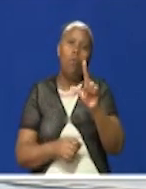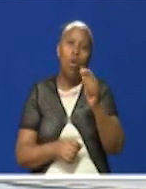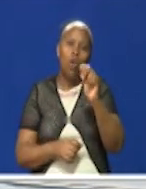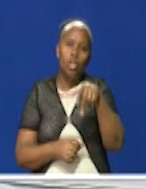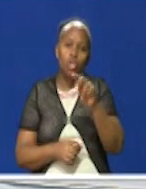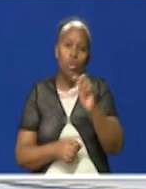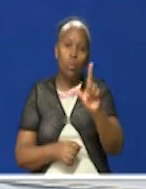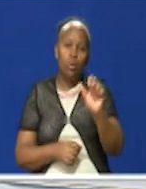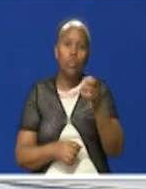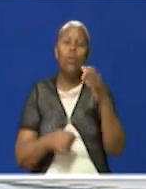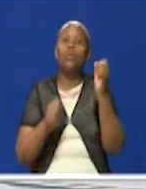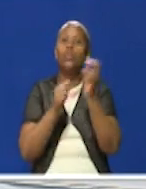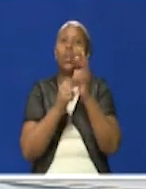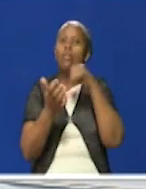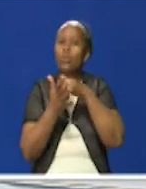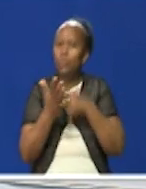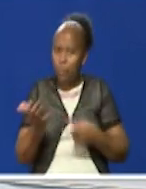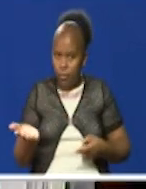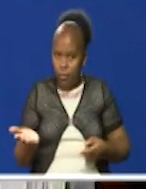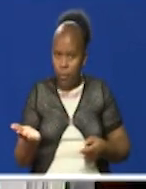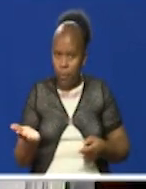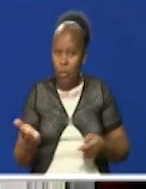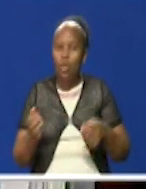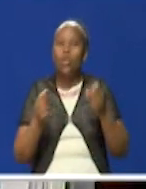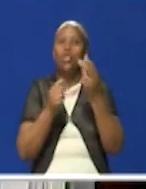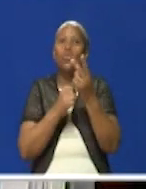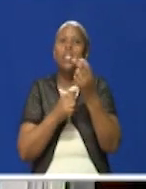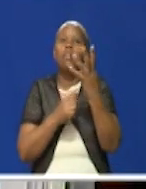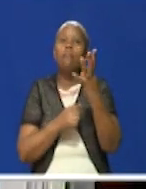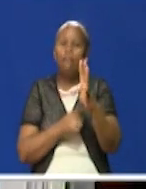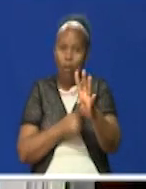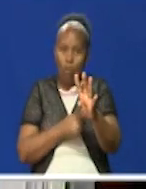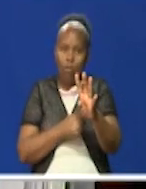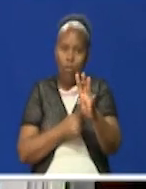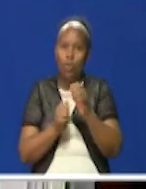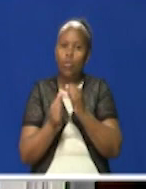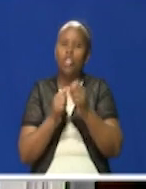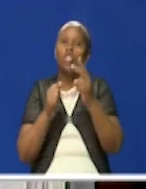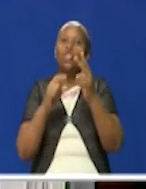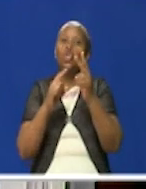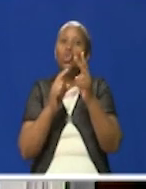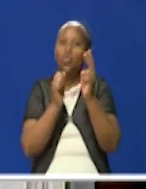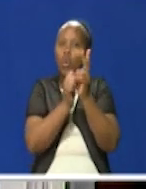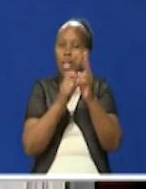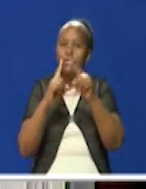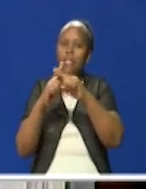The multiples of 12 include 24, which is 12 times 2,